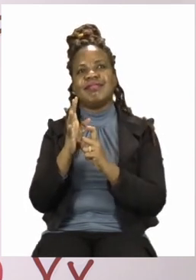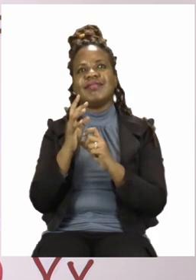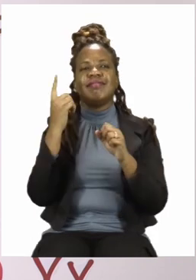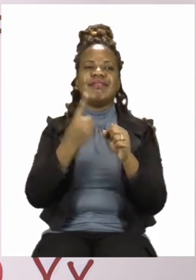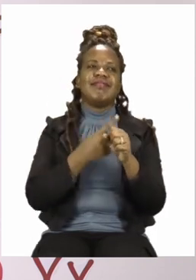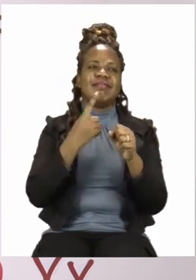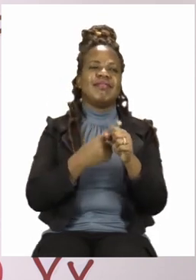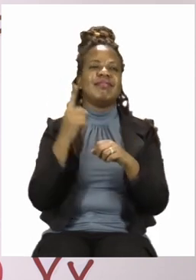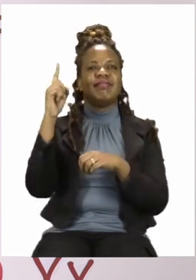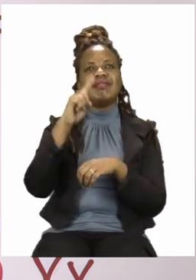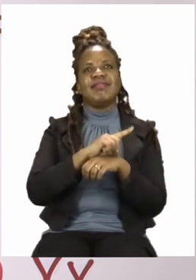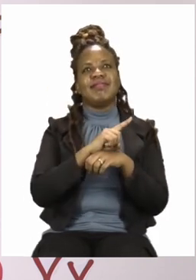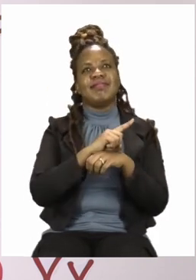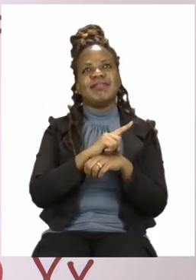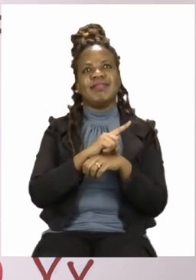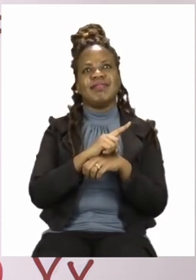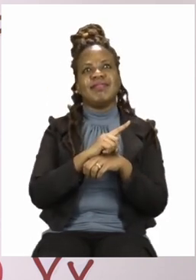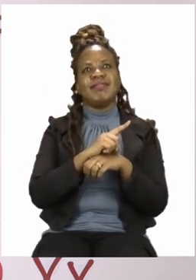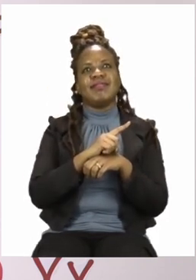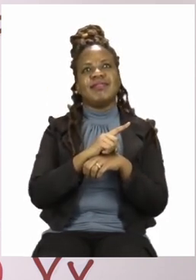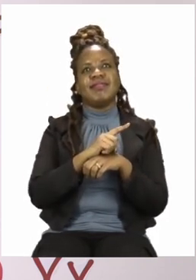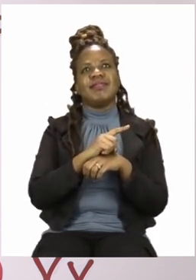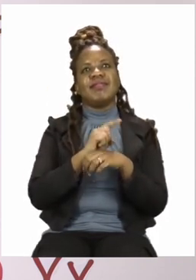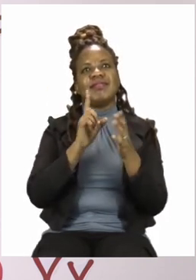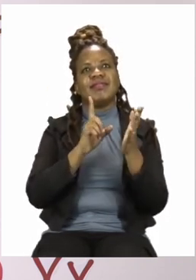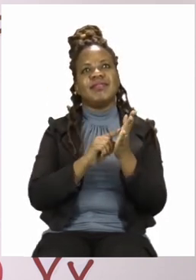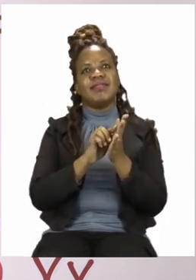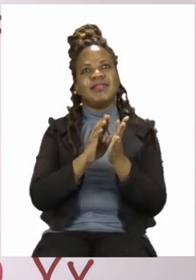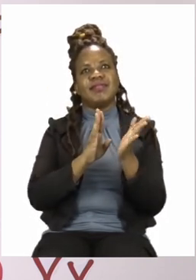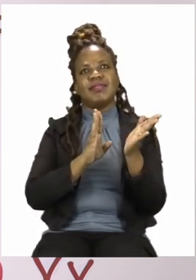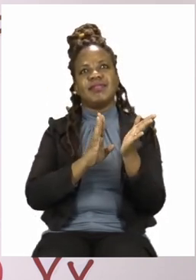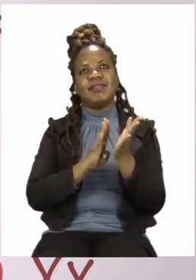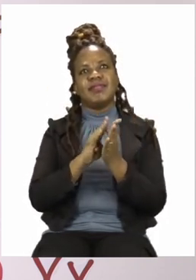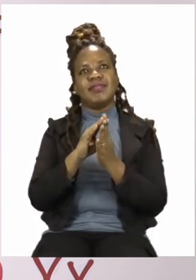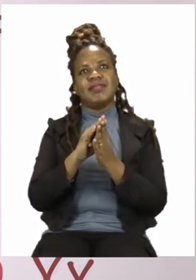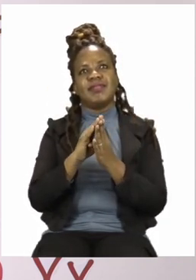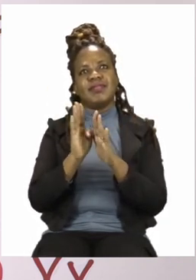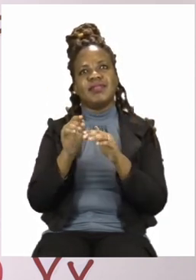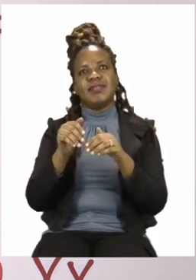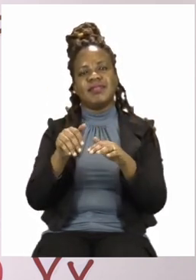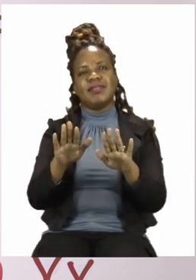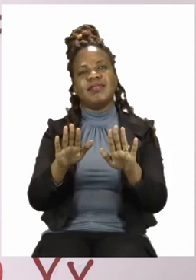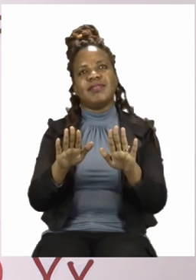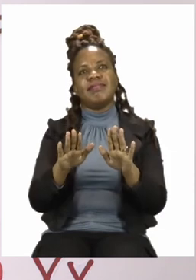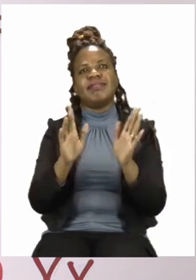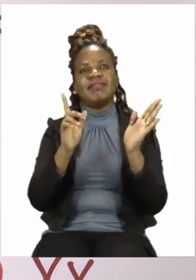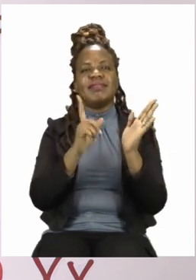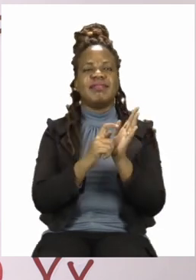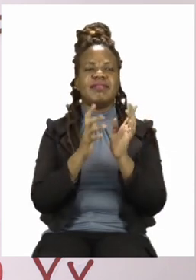Sanitize every day so the germs can stay away.